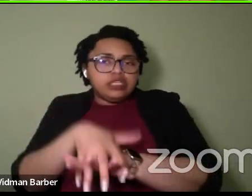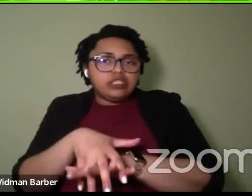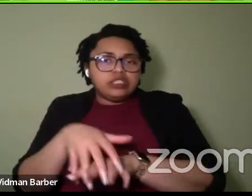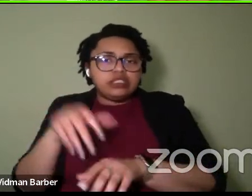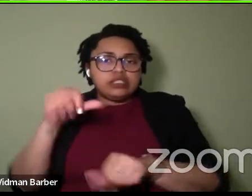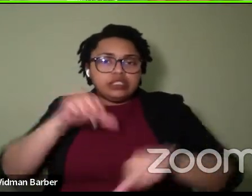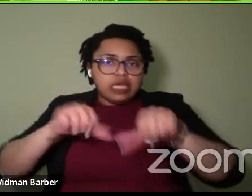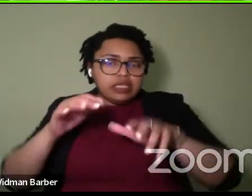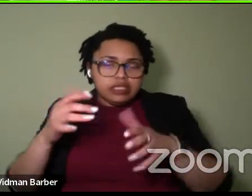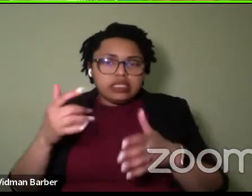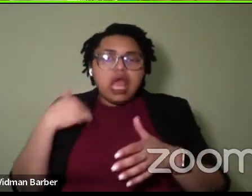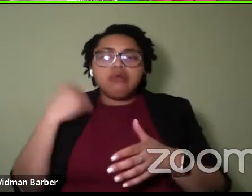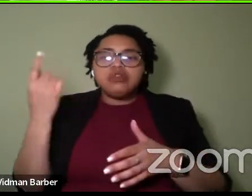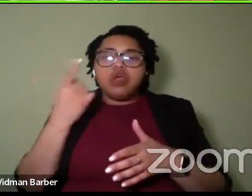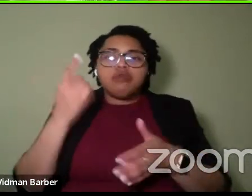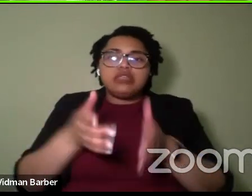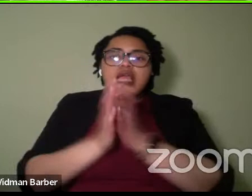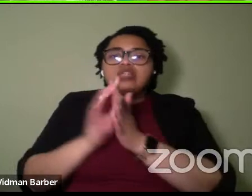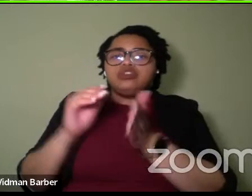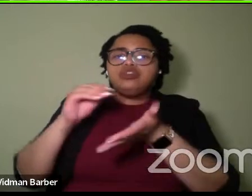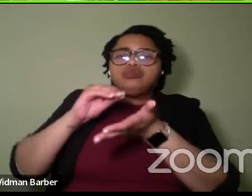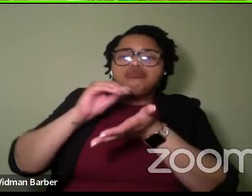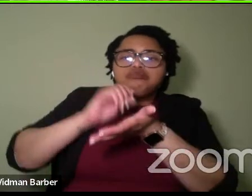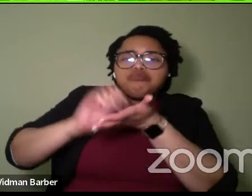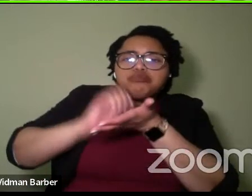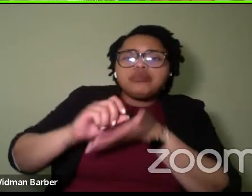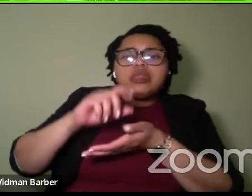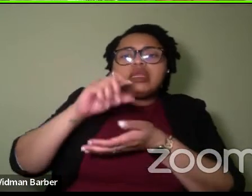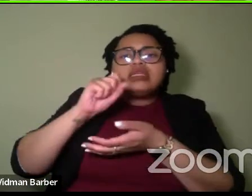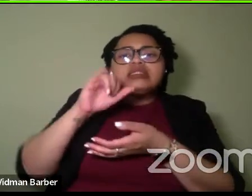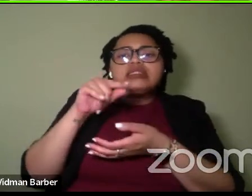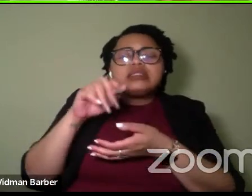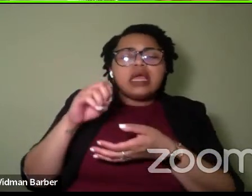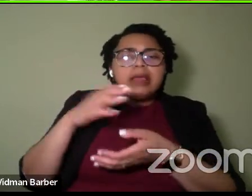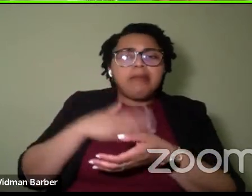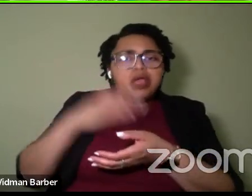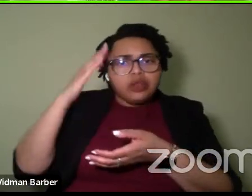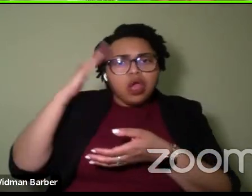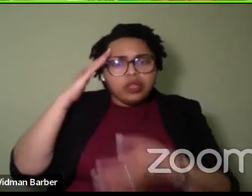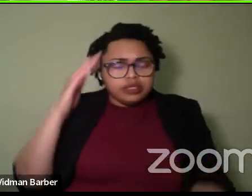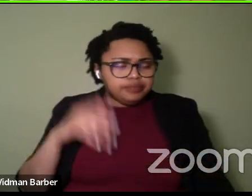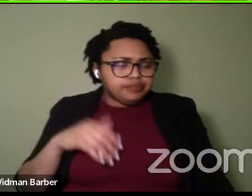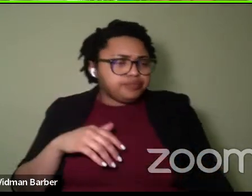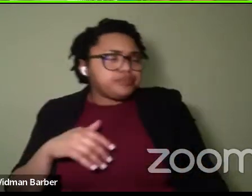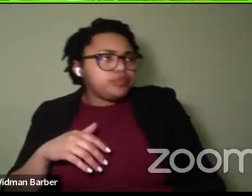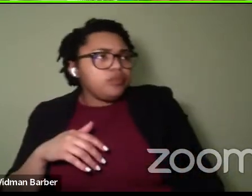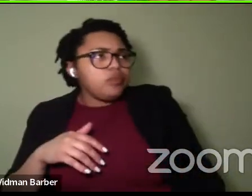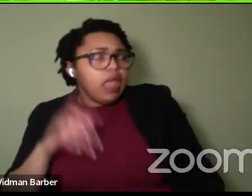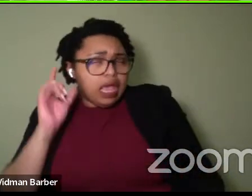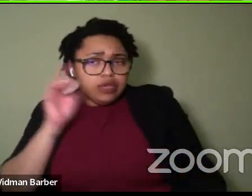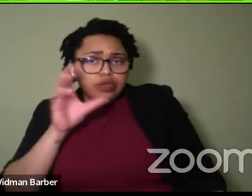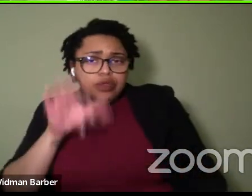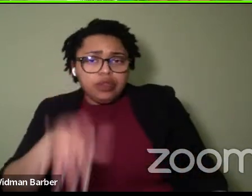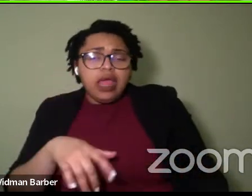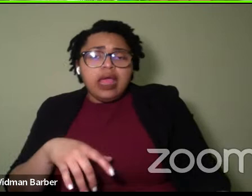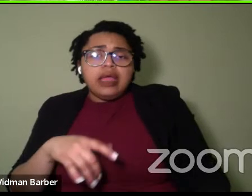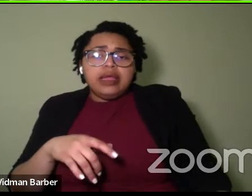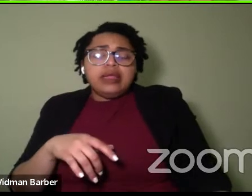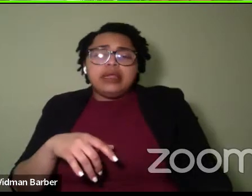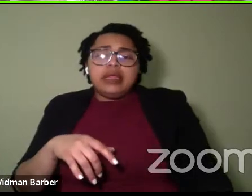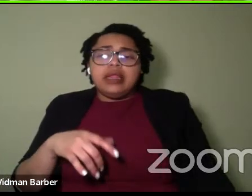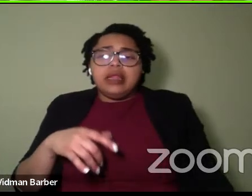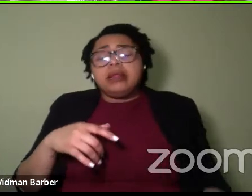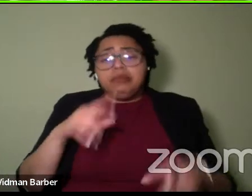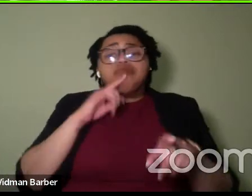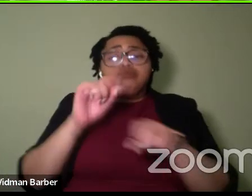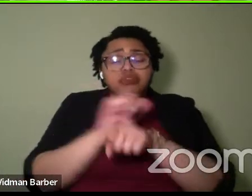find our ancestral knowledge in peer review articles, like, our elders were thinking of publishing. When in reality, even the publishing